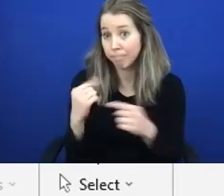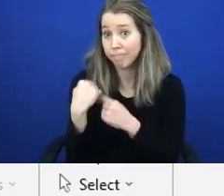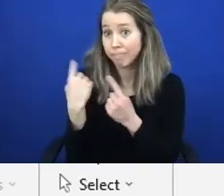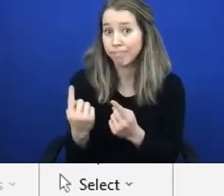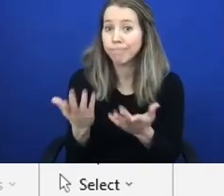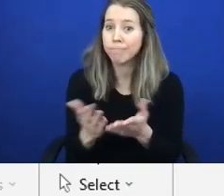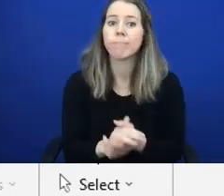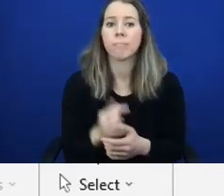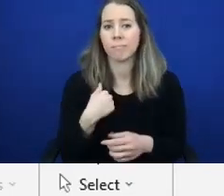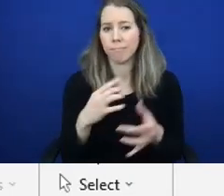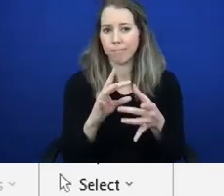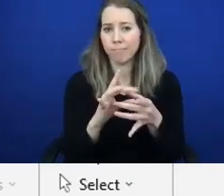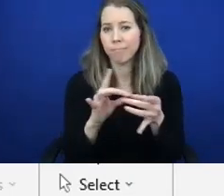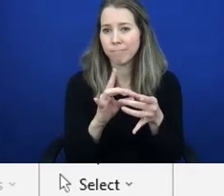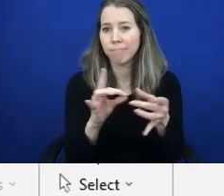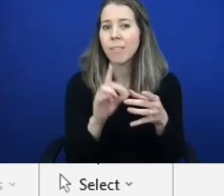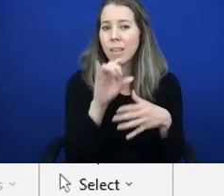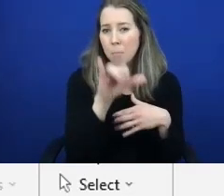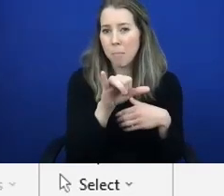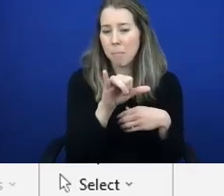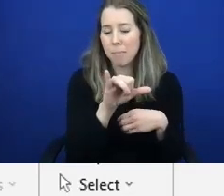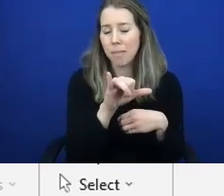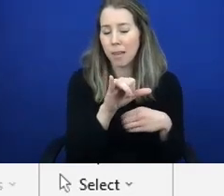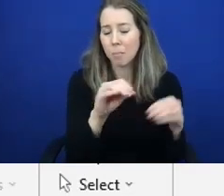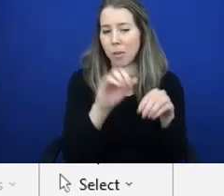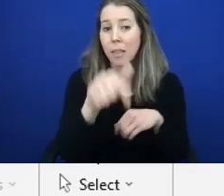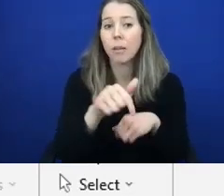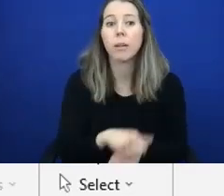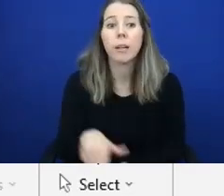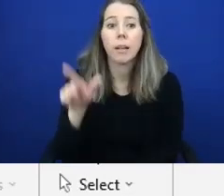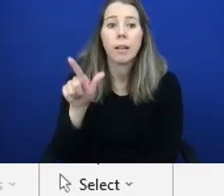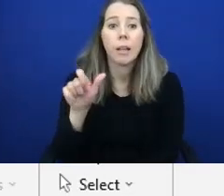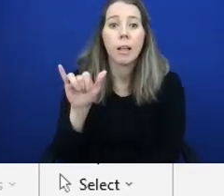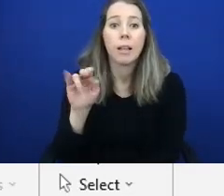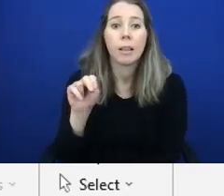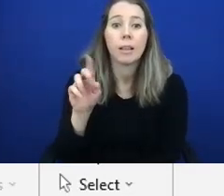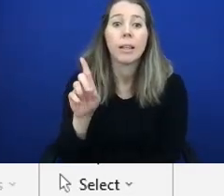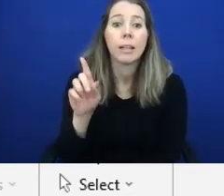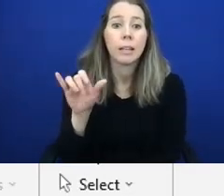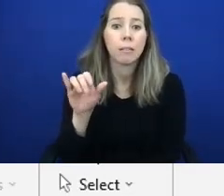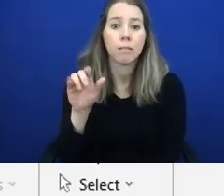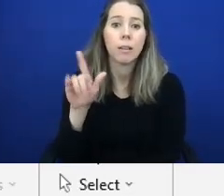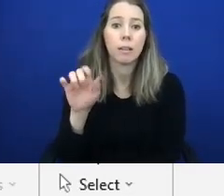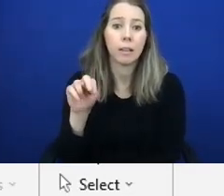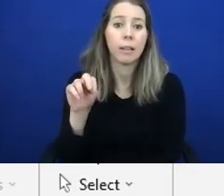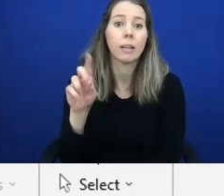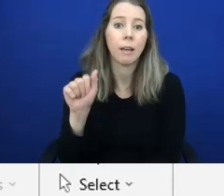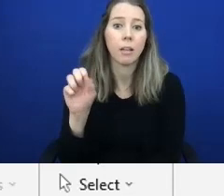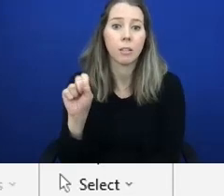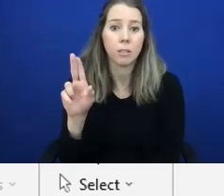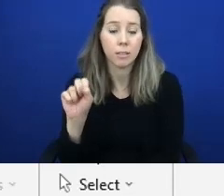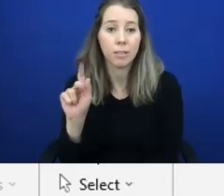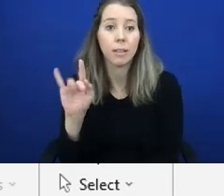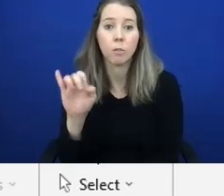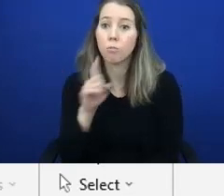I'll come back to that later. Linda Seske is one of the most knowledgeable people in the field of